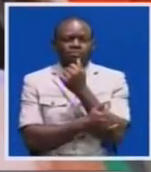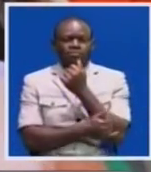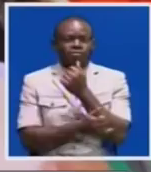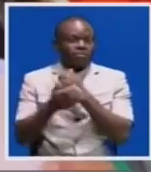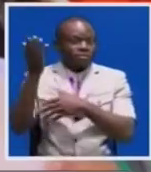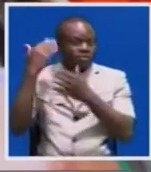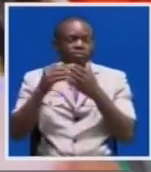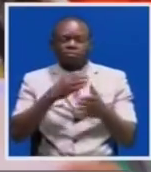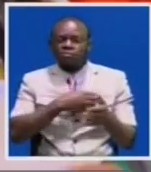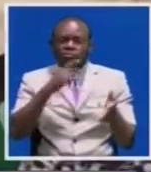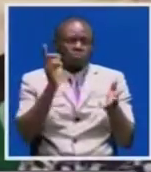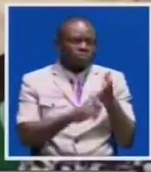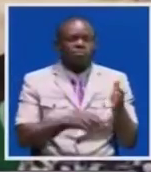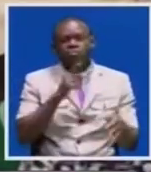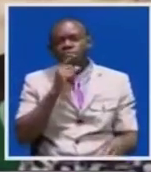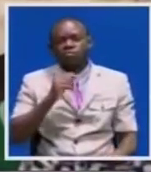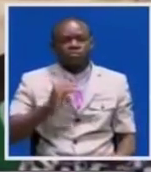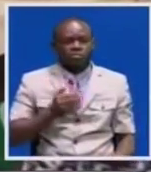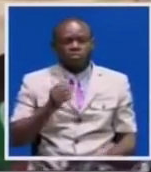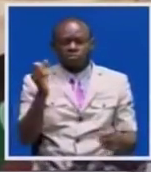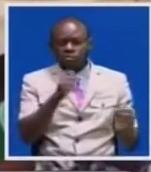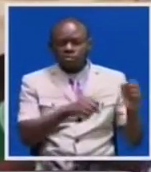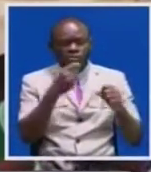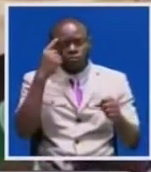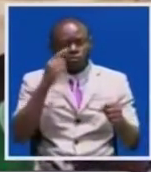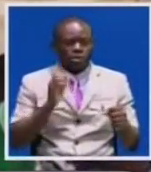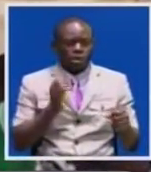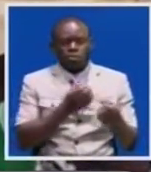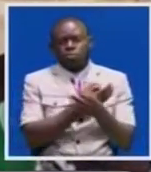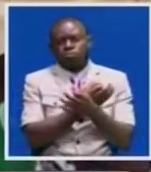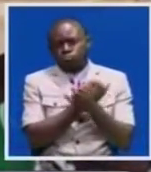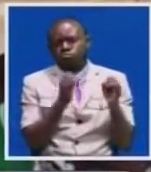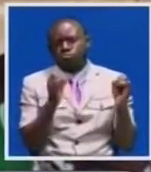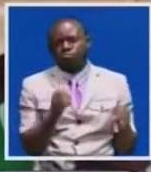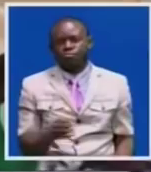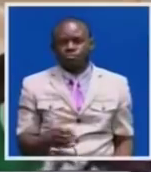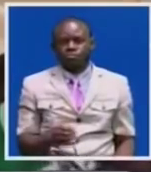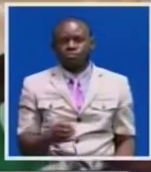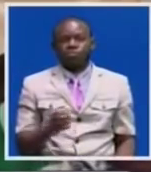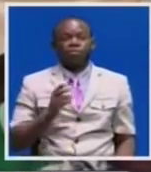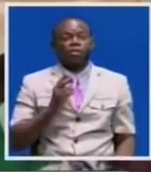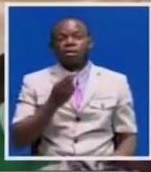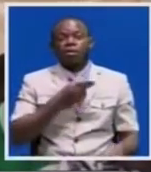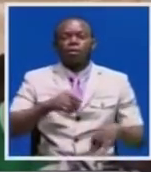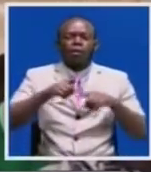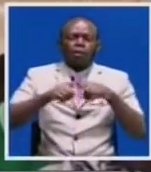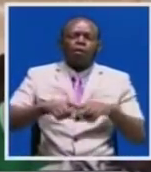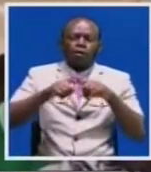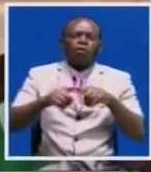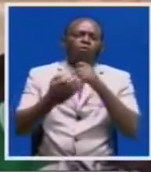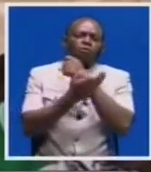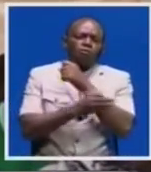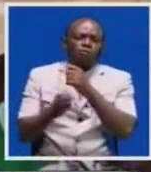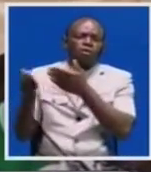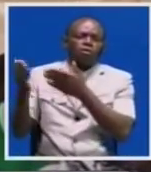for our independence. Nobody will develop Zambia for us. We should not wait for people to come from outside to develop